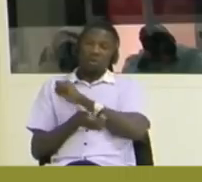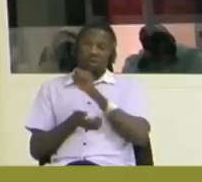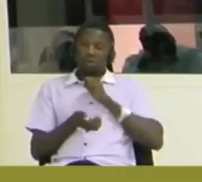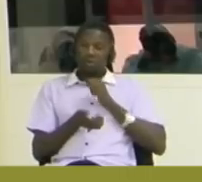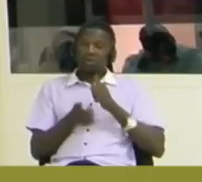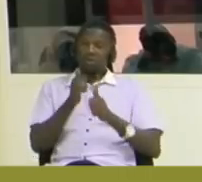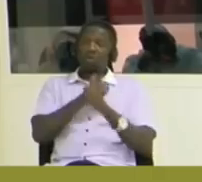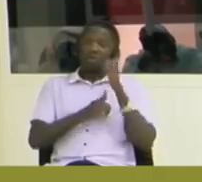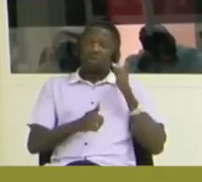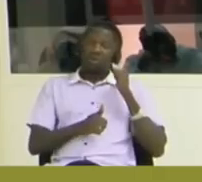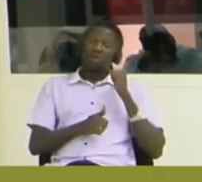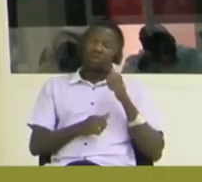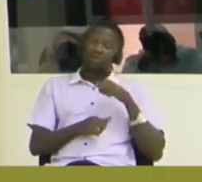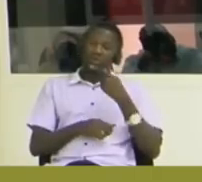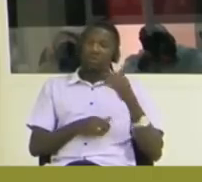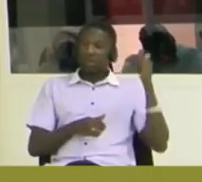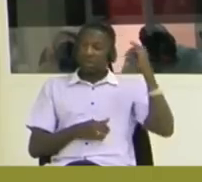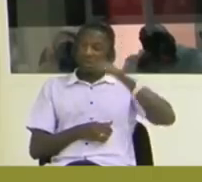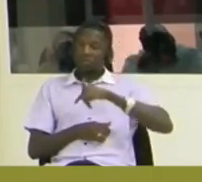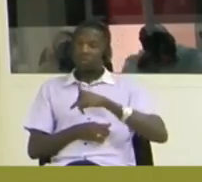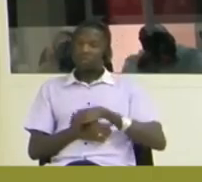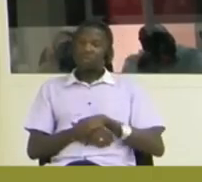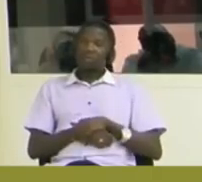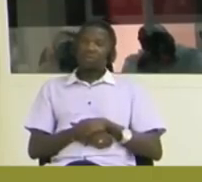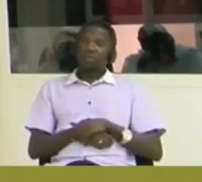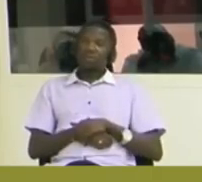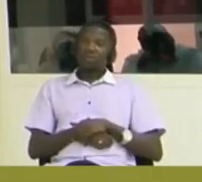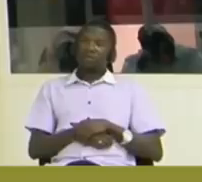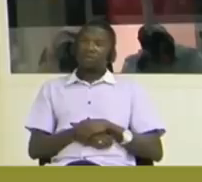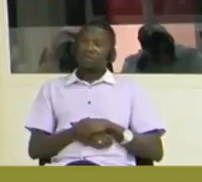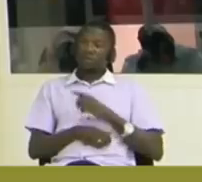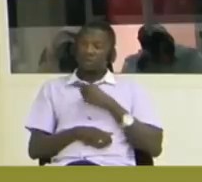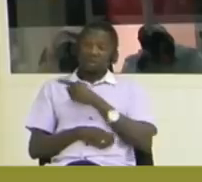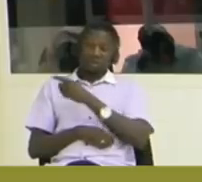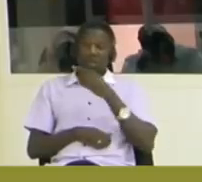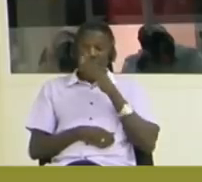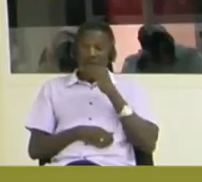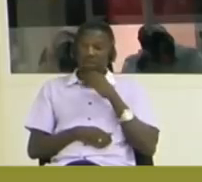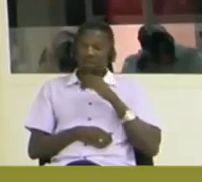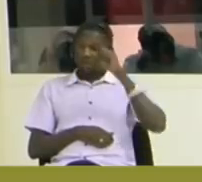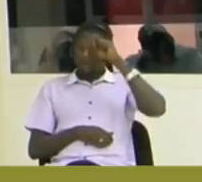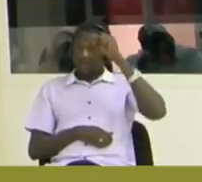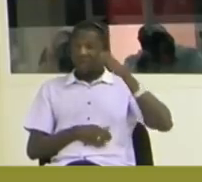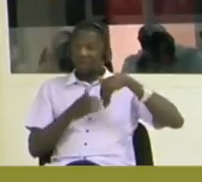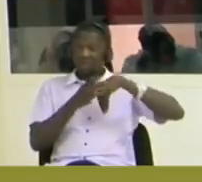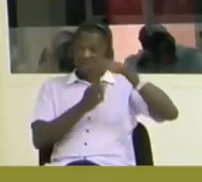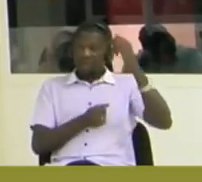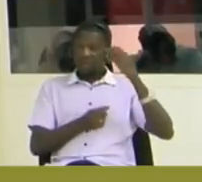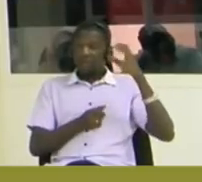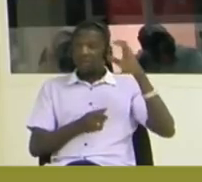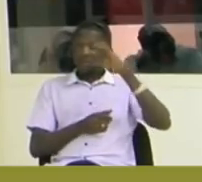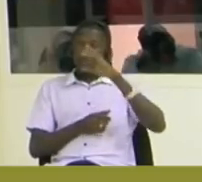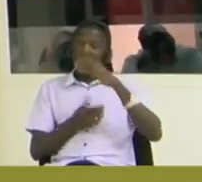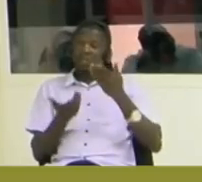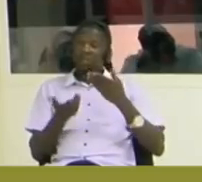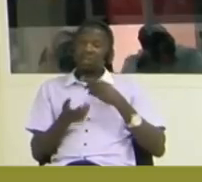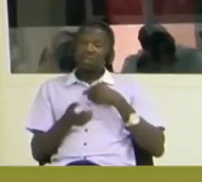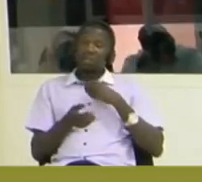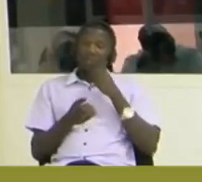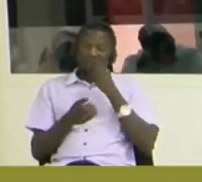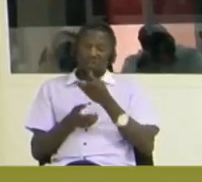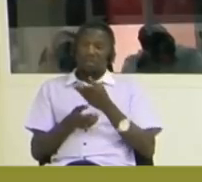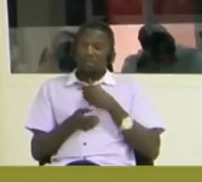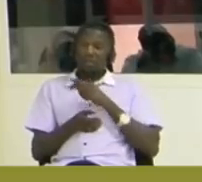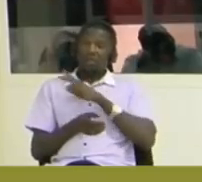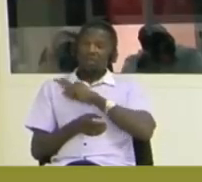off. They said also that the president left the country. They yes, also sir, said course. You are the vice chairman. Yes.